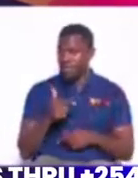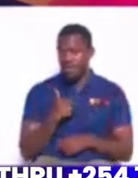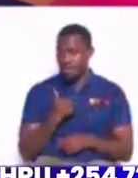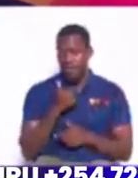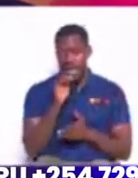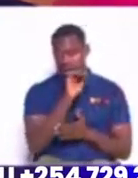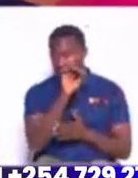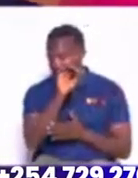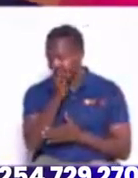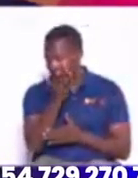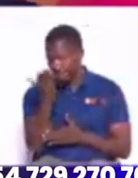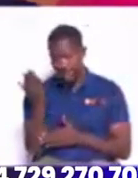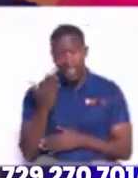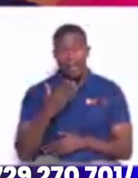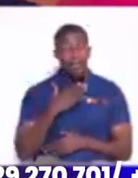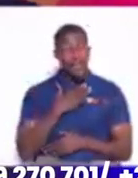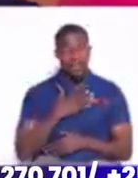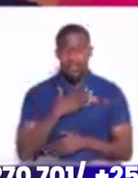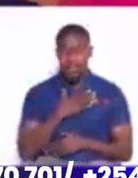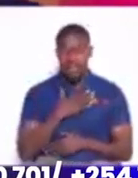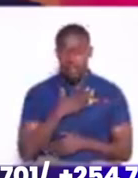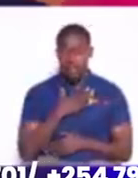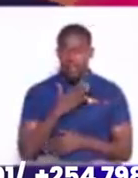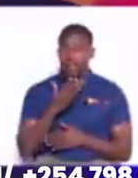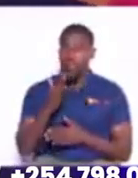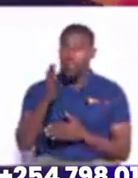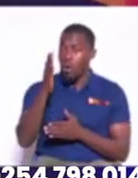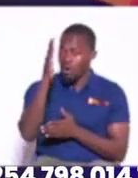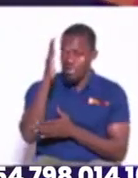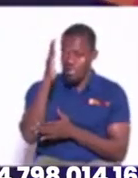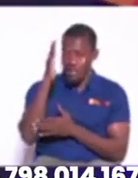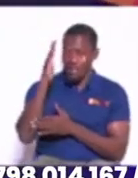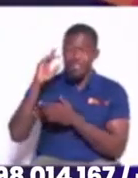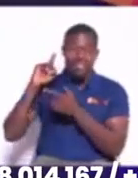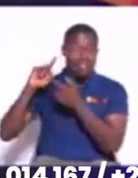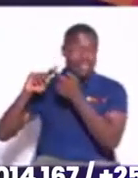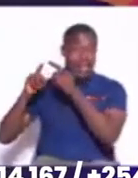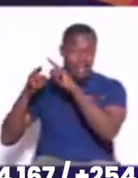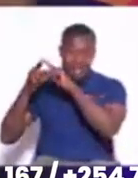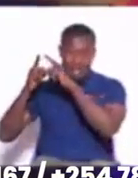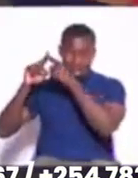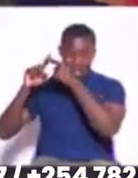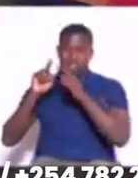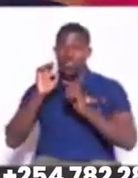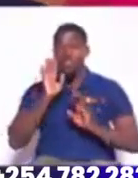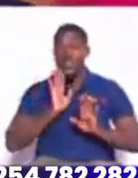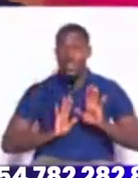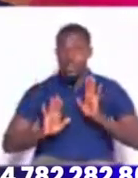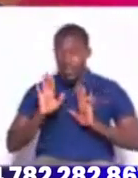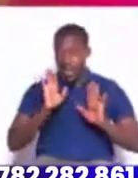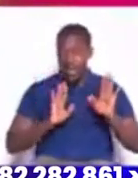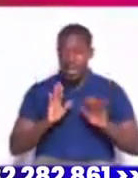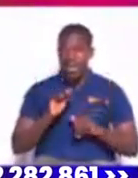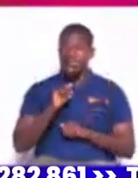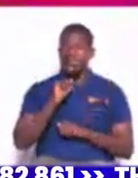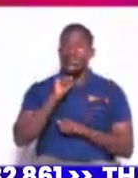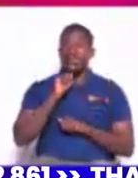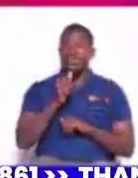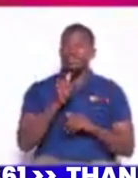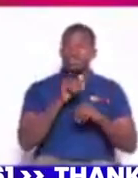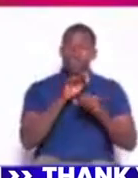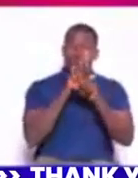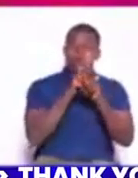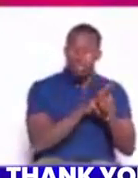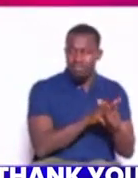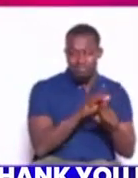tonight that God's heaven standard of conduct is not to restrict our happiness, but it is for